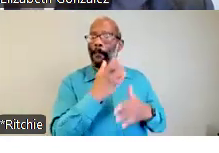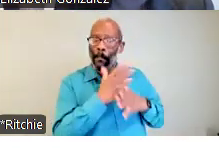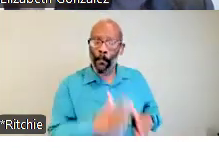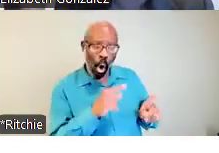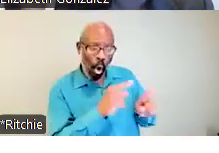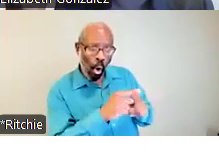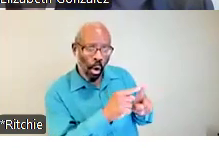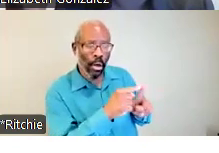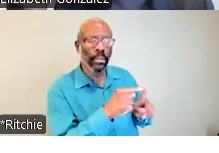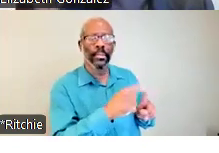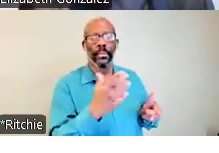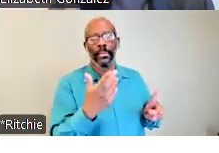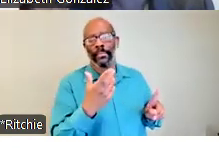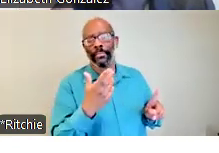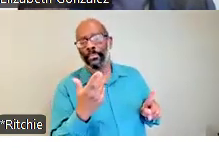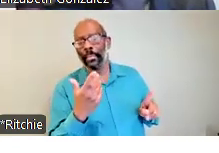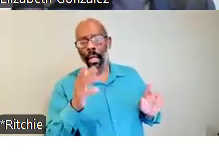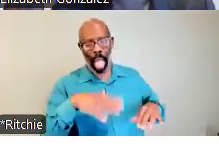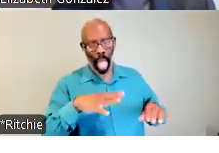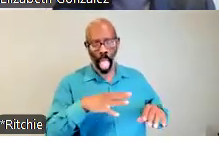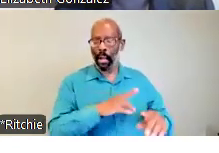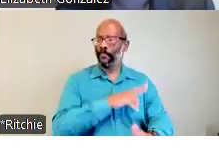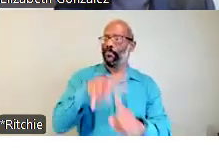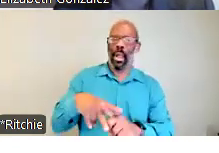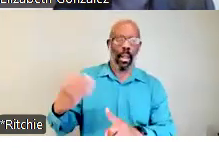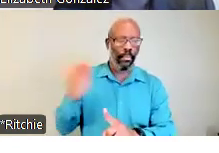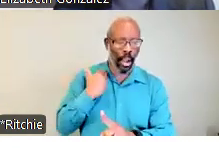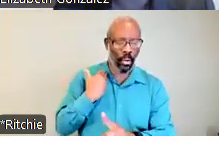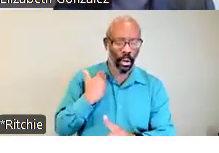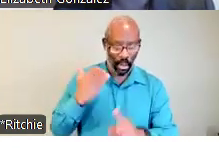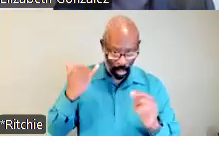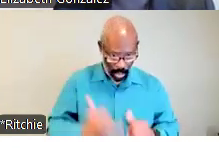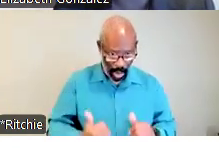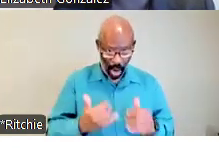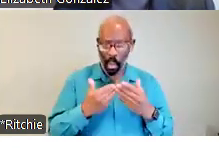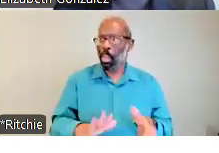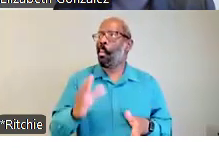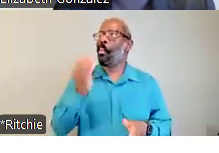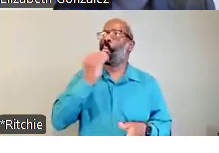file for bankruptcy now risks losing that home.